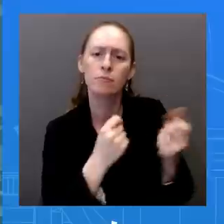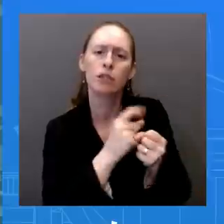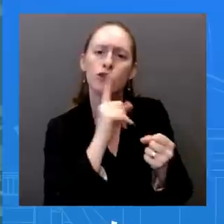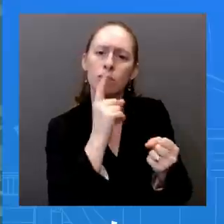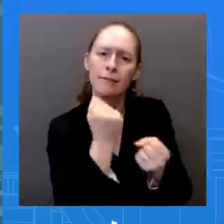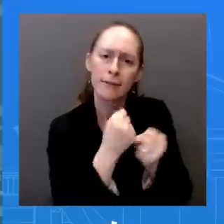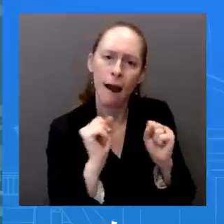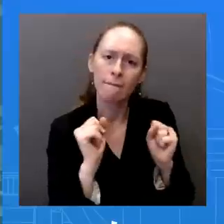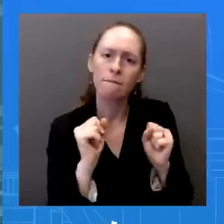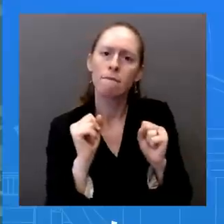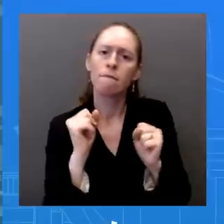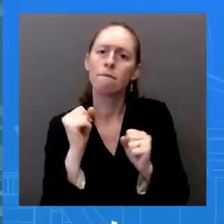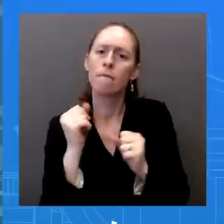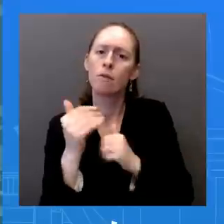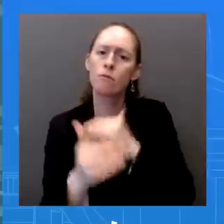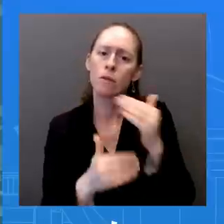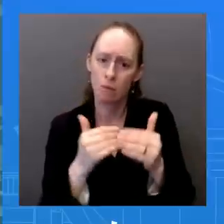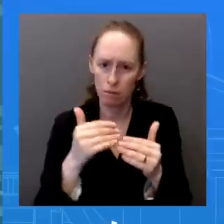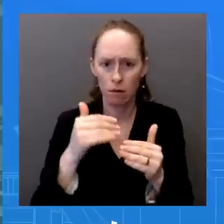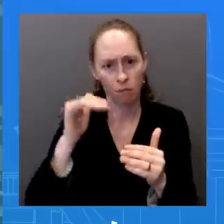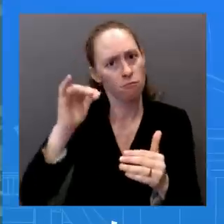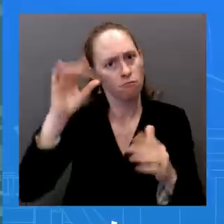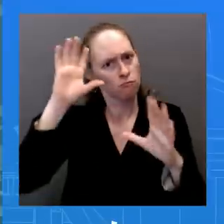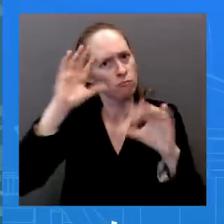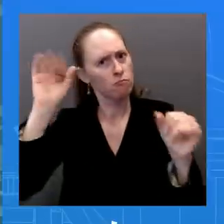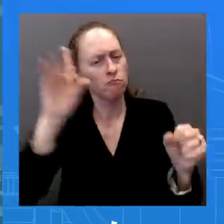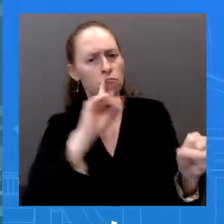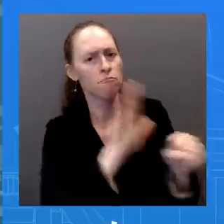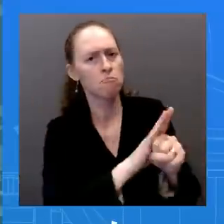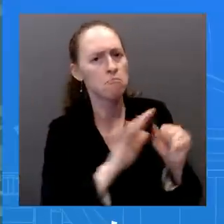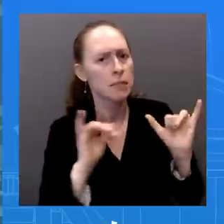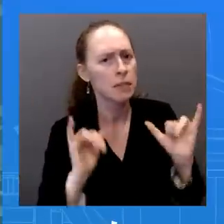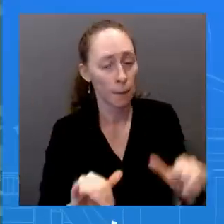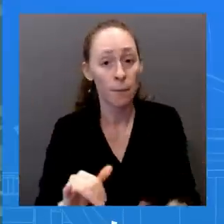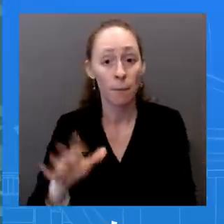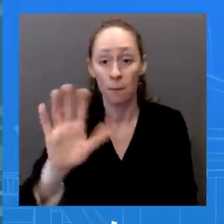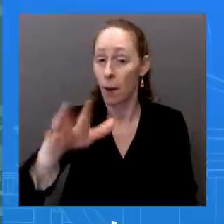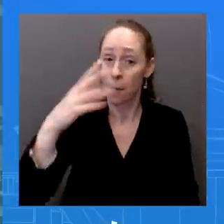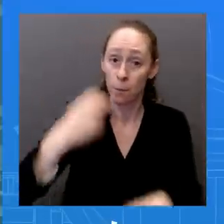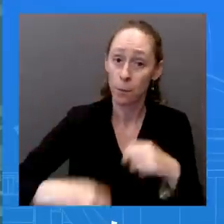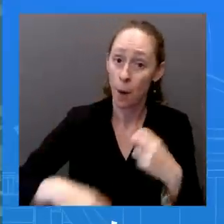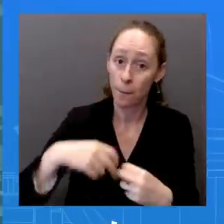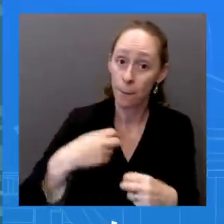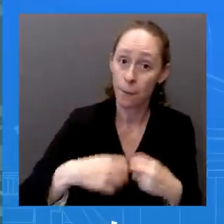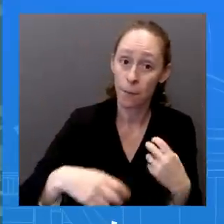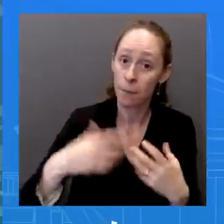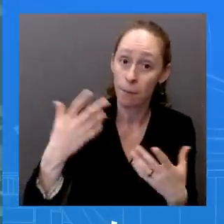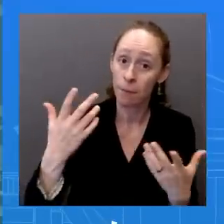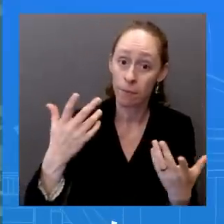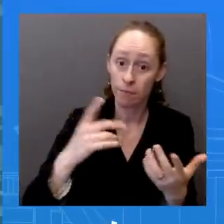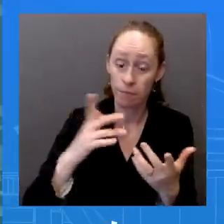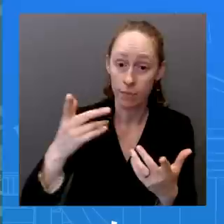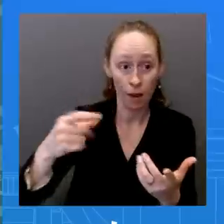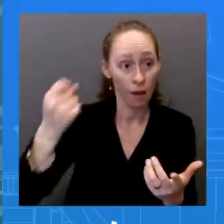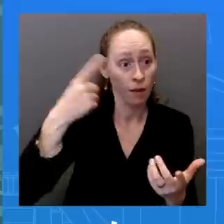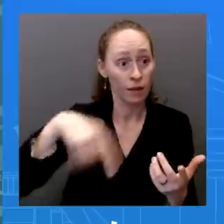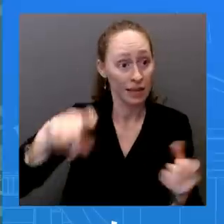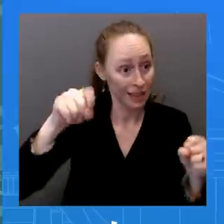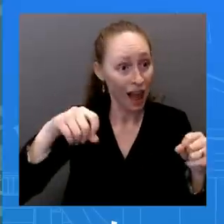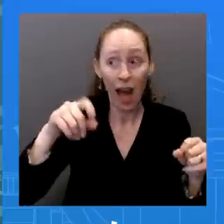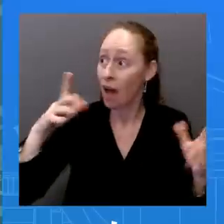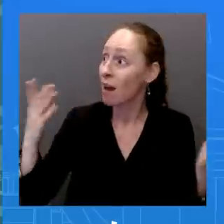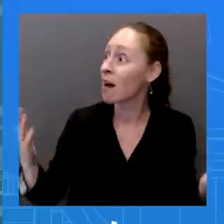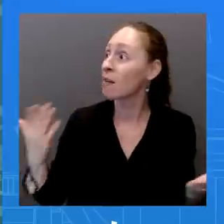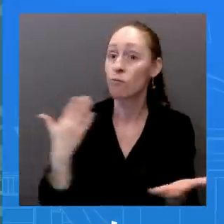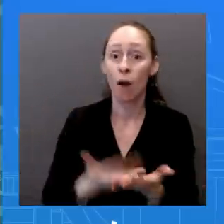with. But you have to remember that not everyone who arrives at the border gets to stay. There is a process in place that we have been